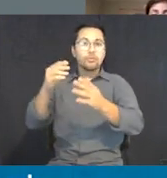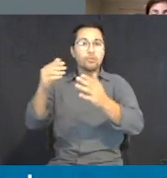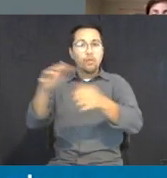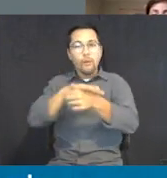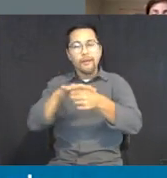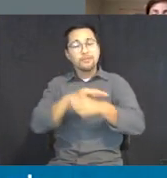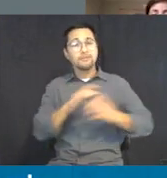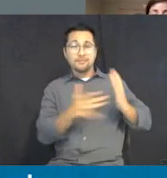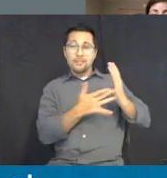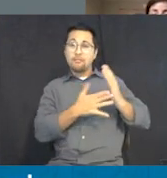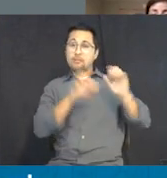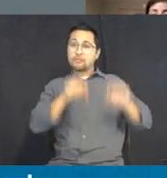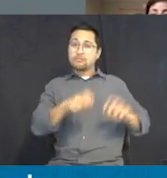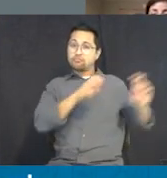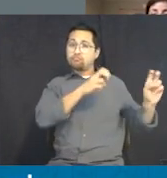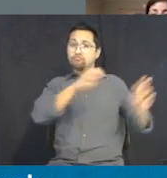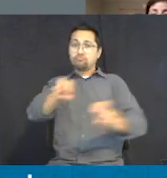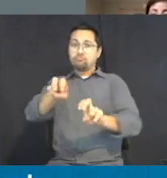dynamic.